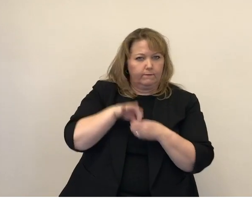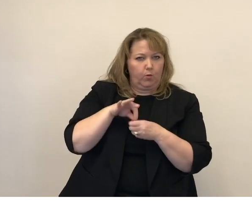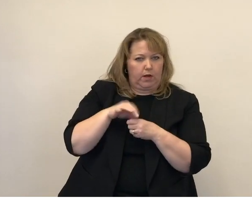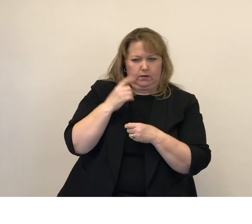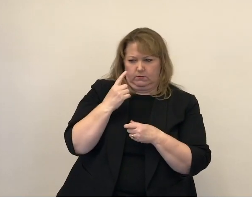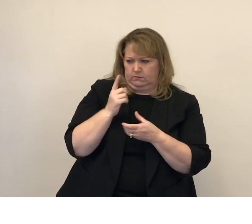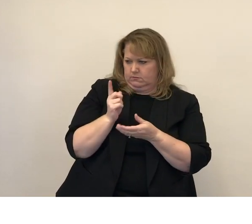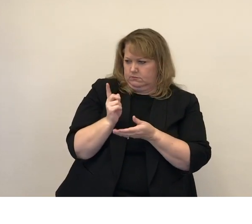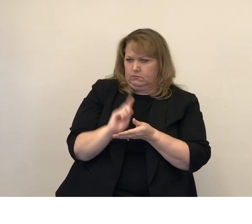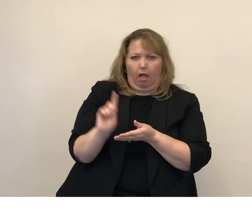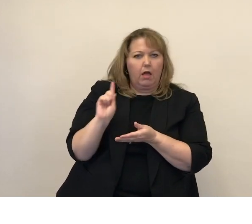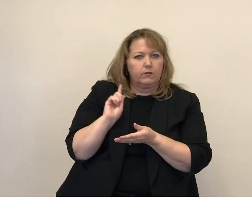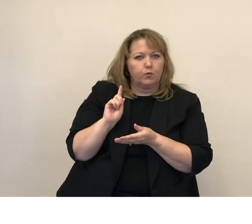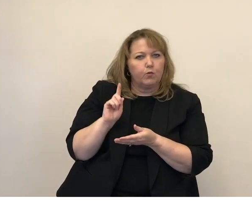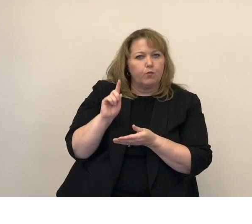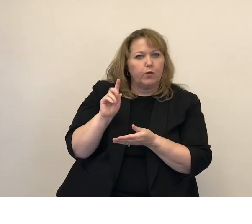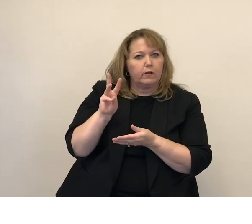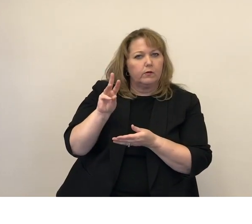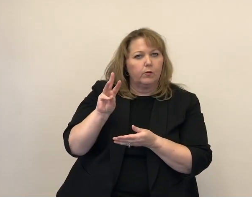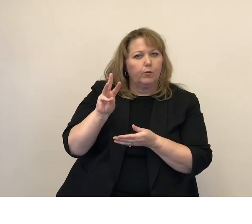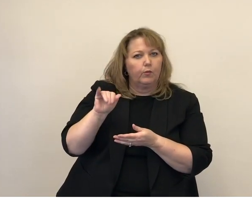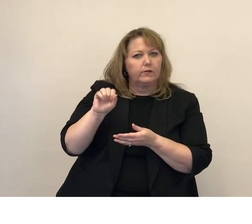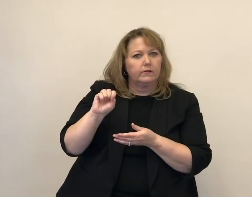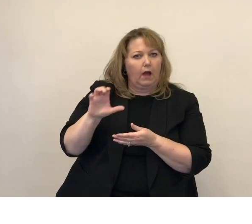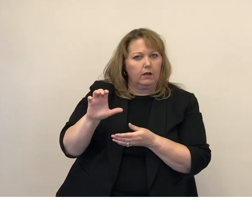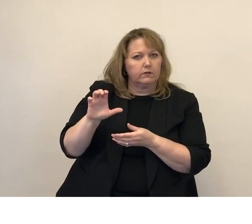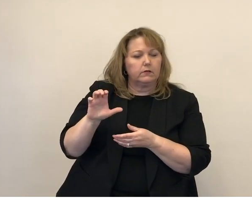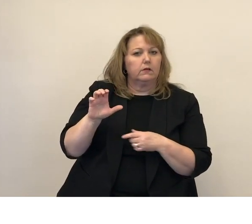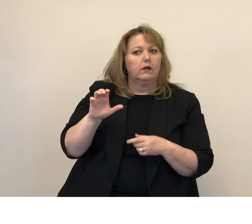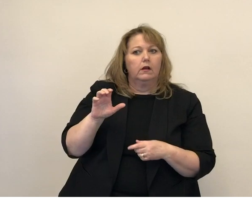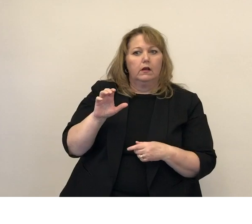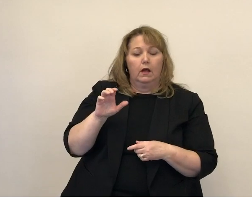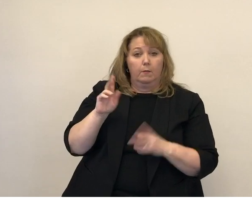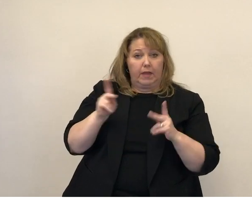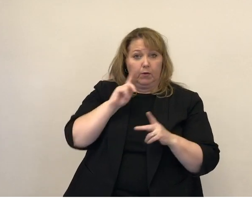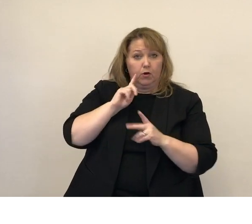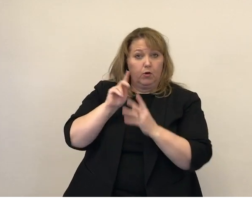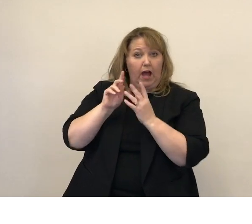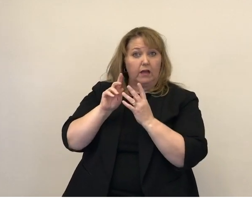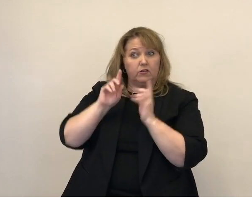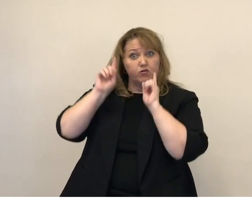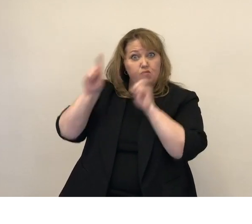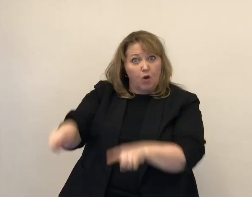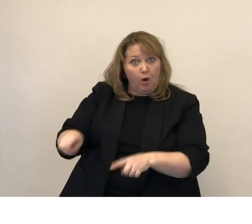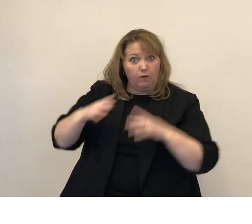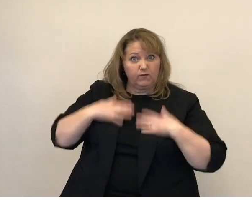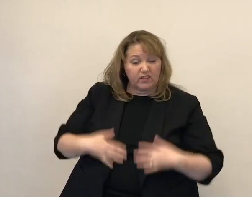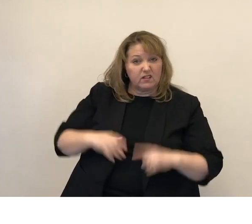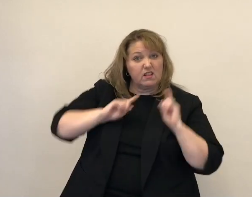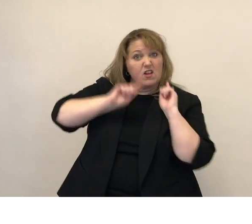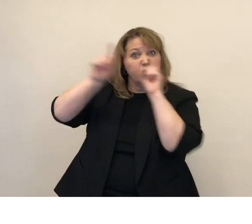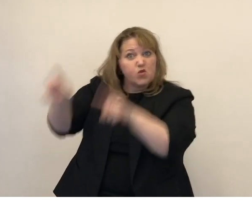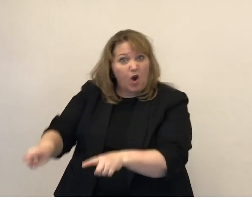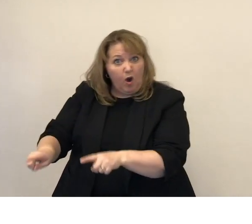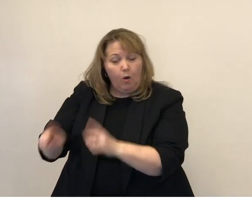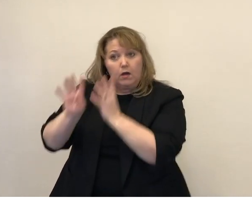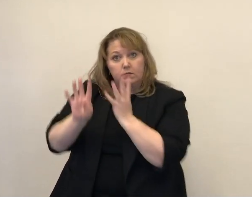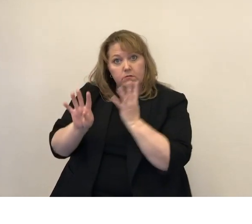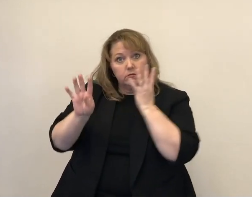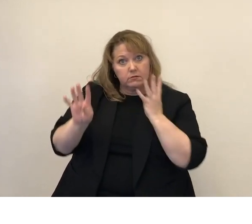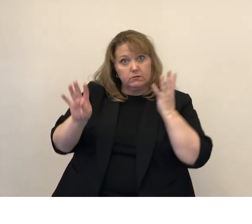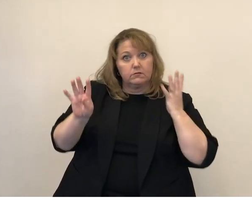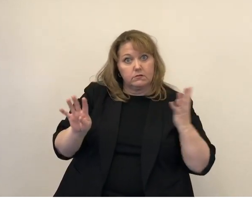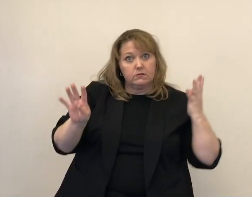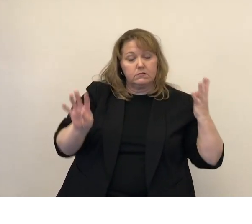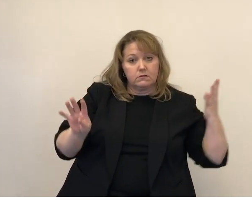that I certainly could not tolerate in Nevada. I believe that everyone has a right to vote. I know the Secretary of State put a lot of time